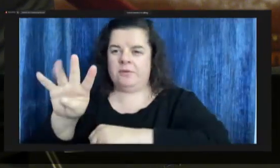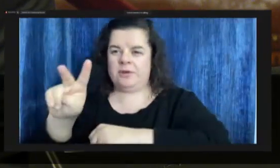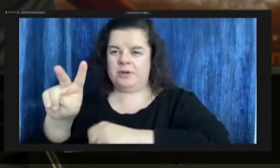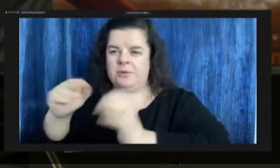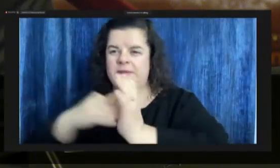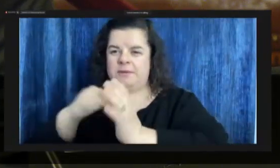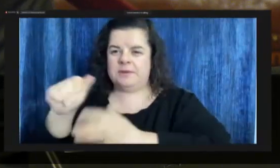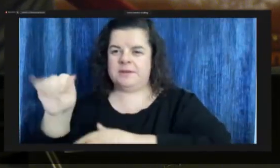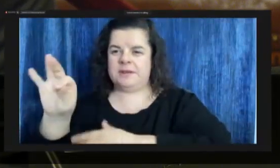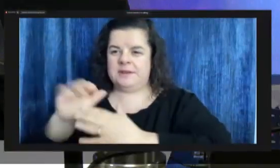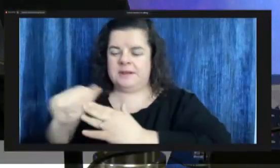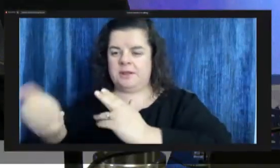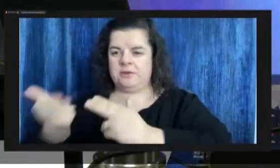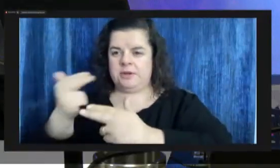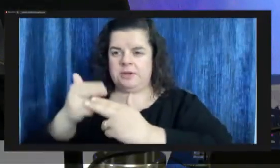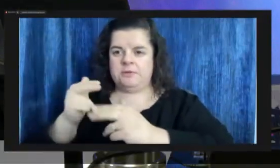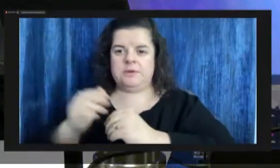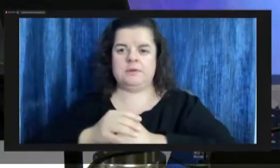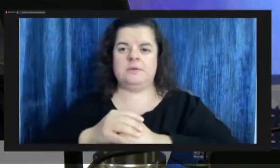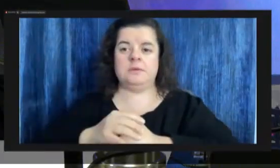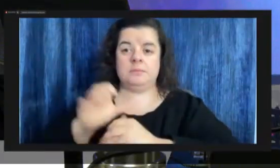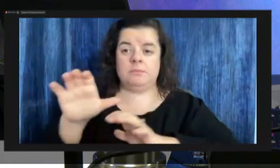$342,019 increase. Motion to approve.